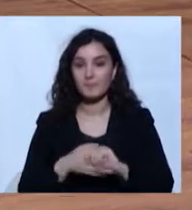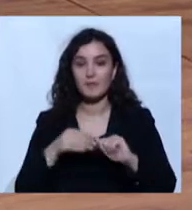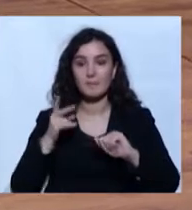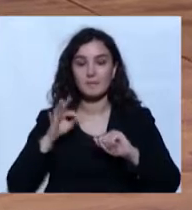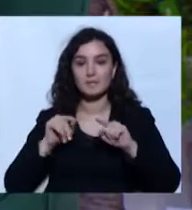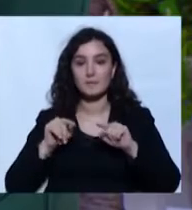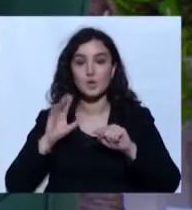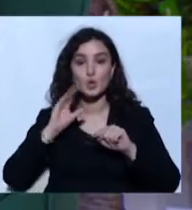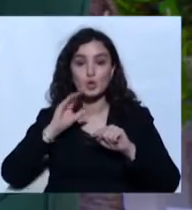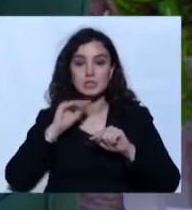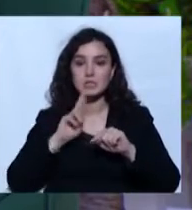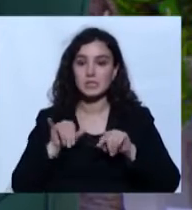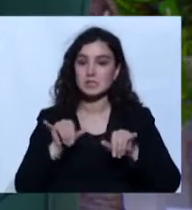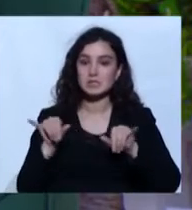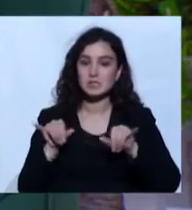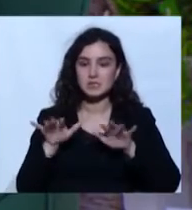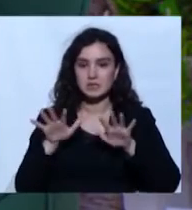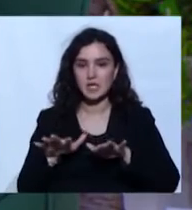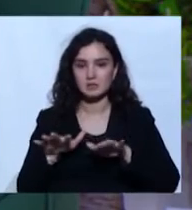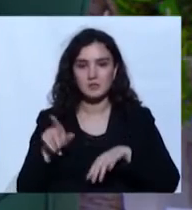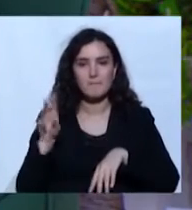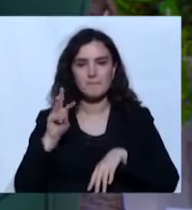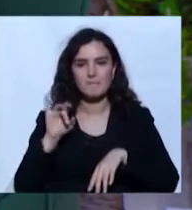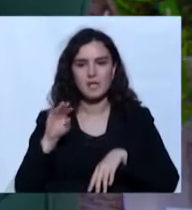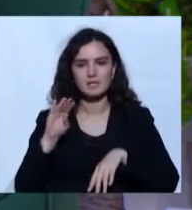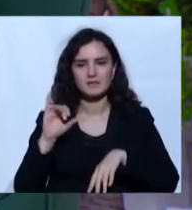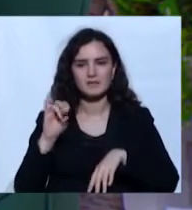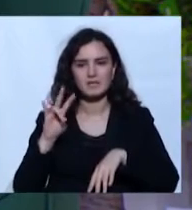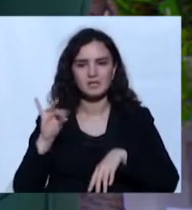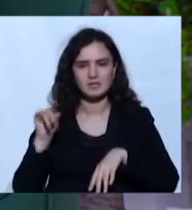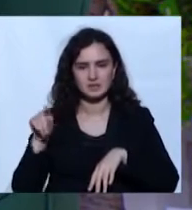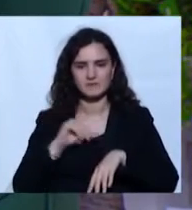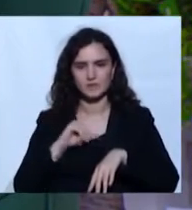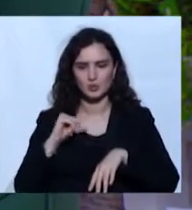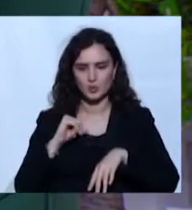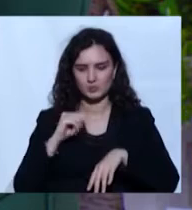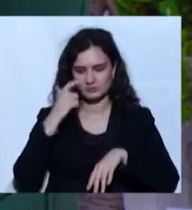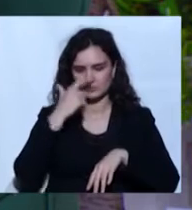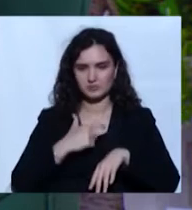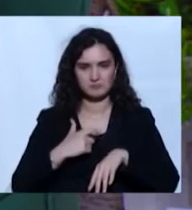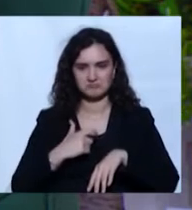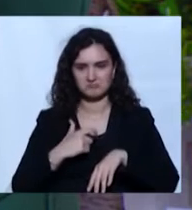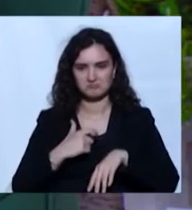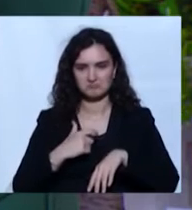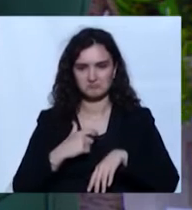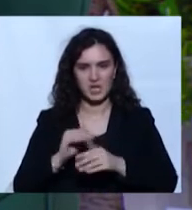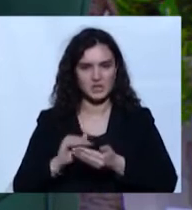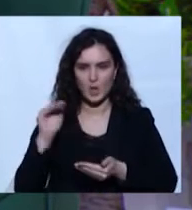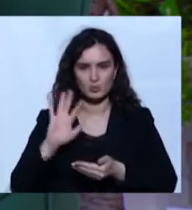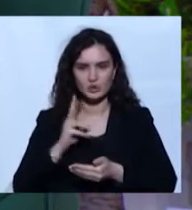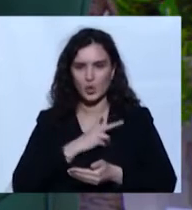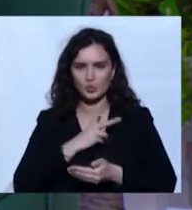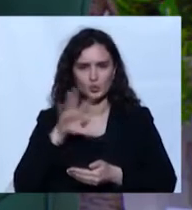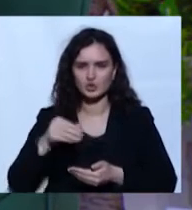the when, the where is something Mark Twain wasn't personally familiar with. He did not grow up in